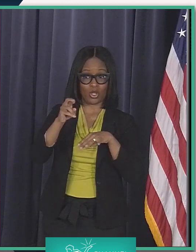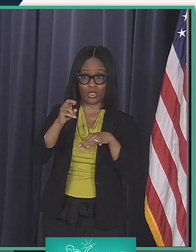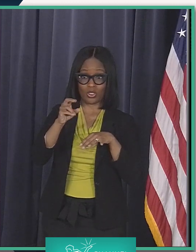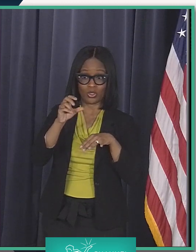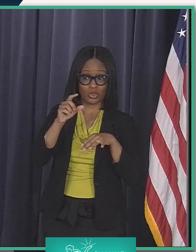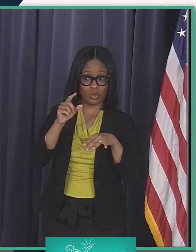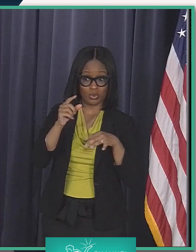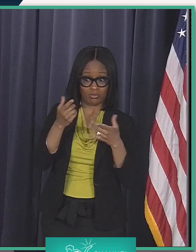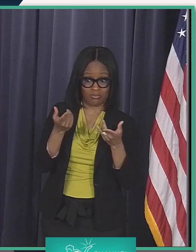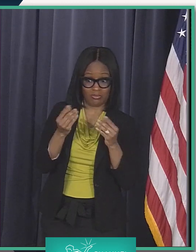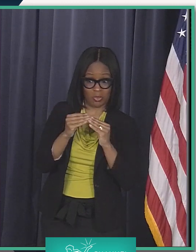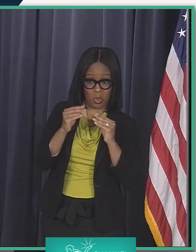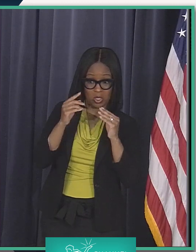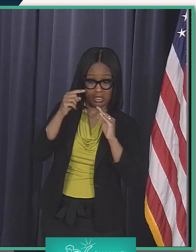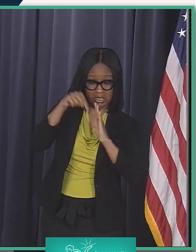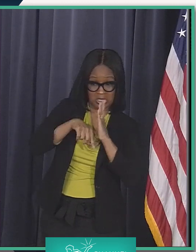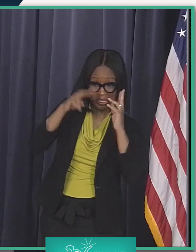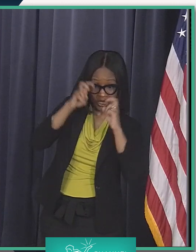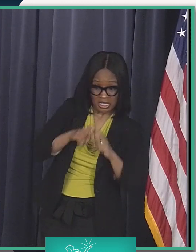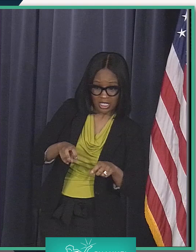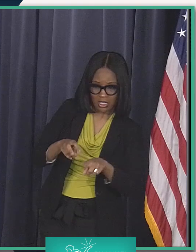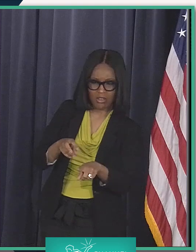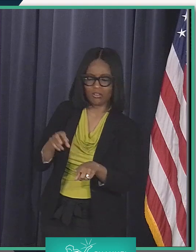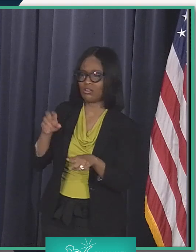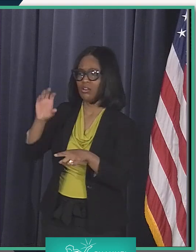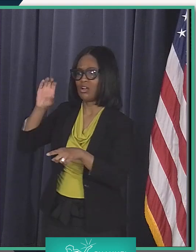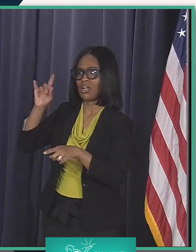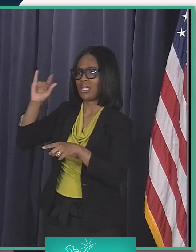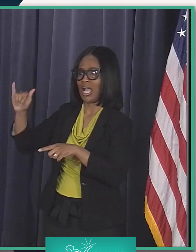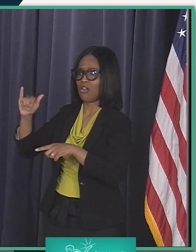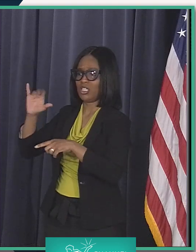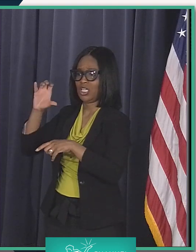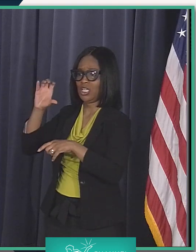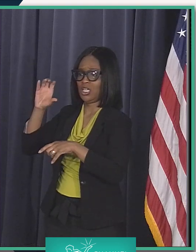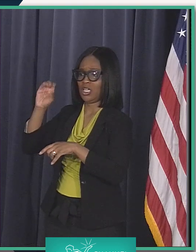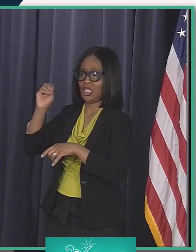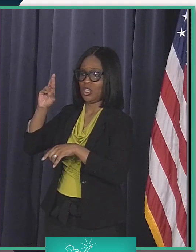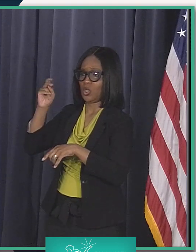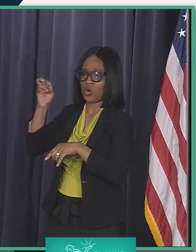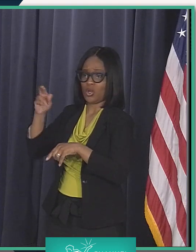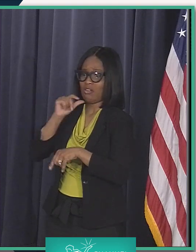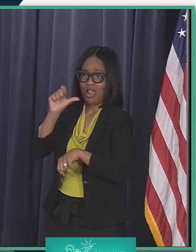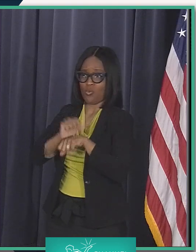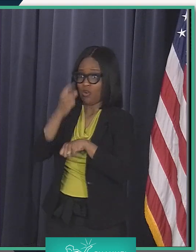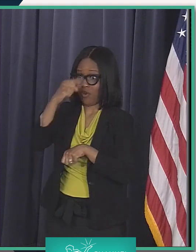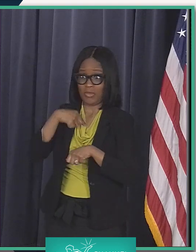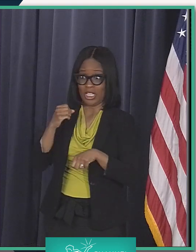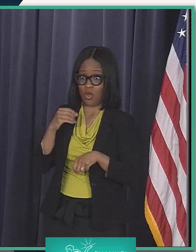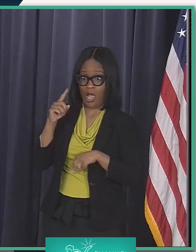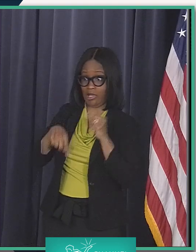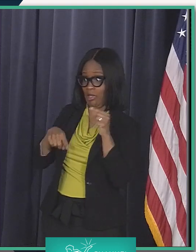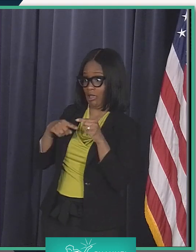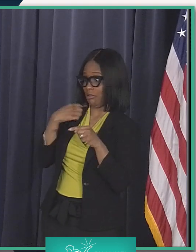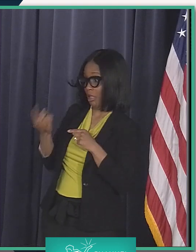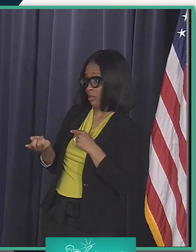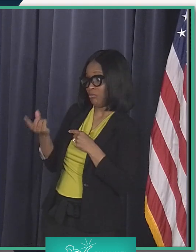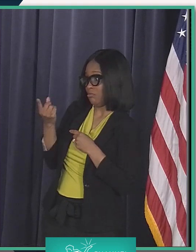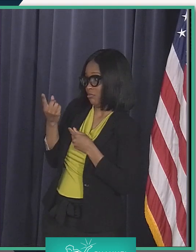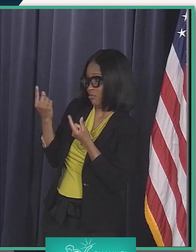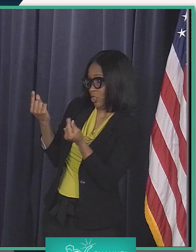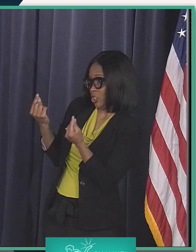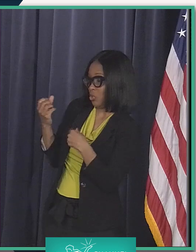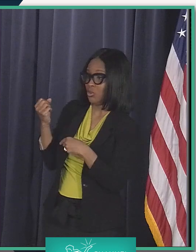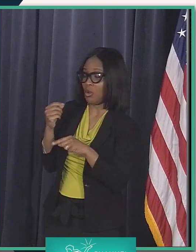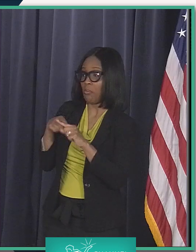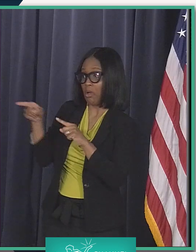studying those bodies? County coroner doesn't work for me, so Okay. I don't have any right to instruct or anything, but the coroners follow the